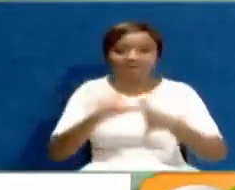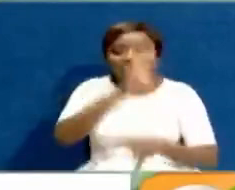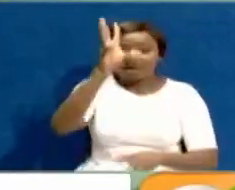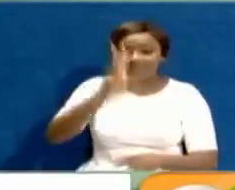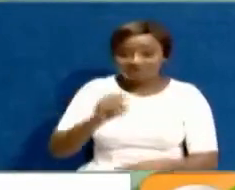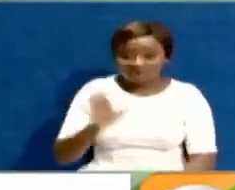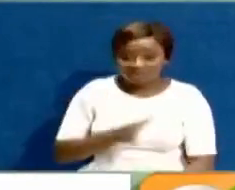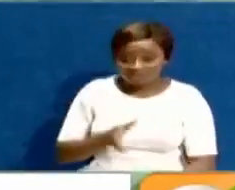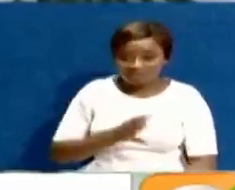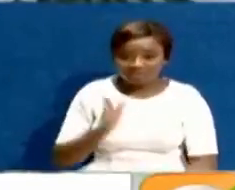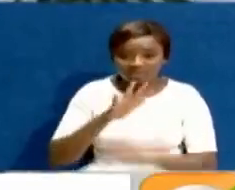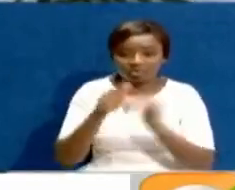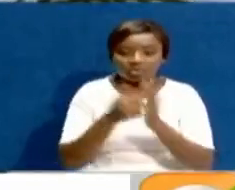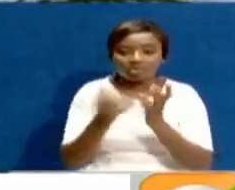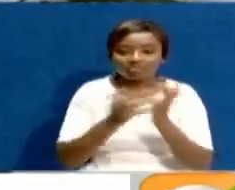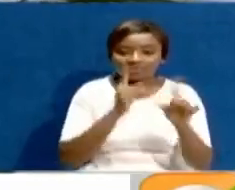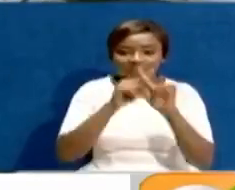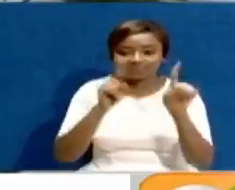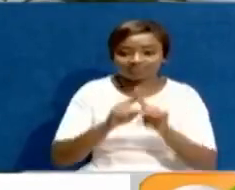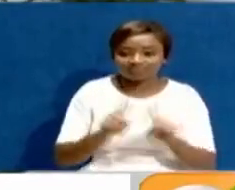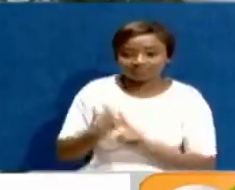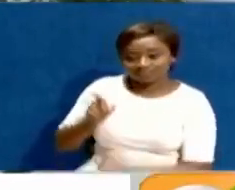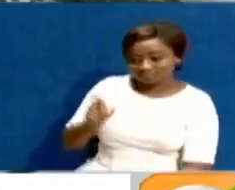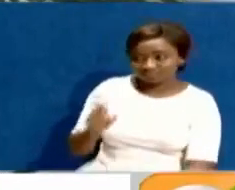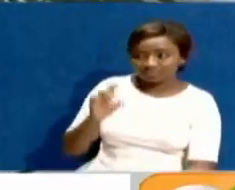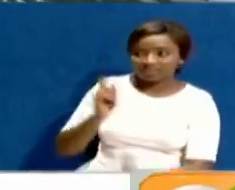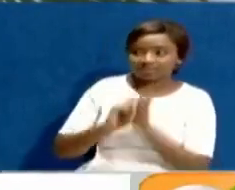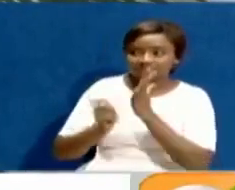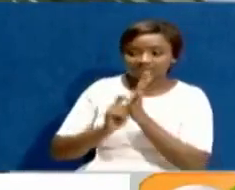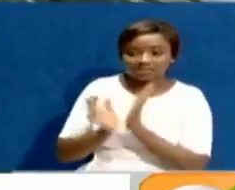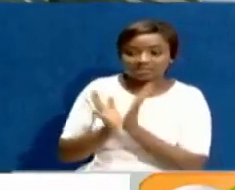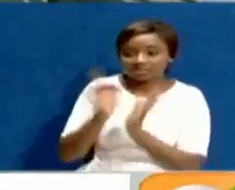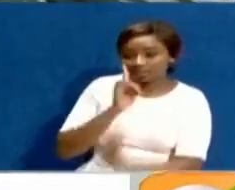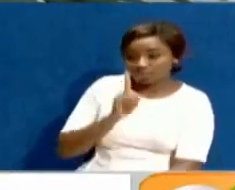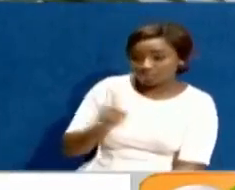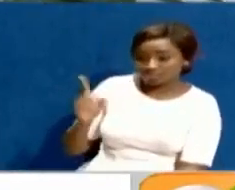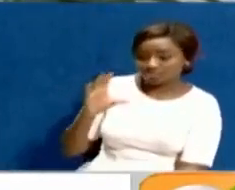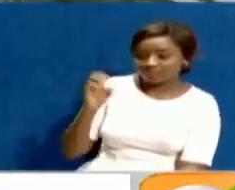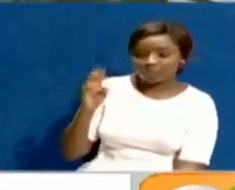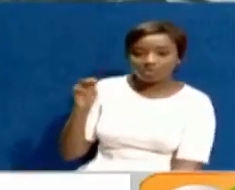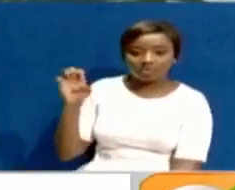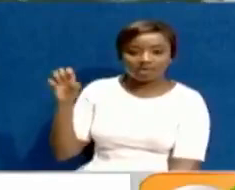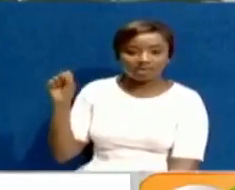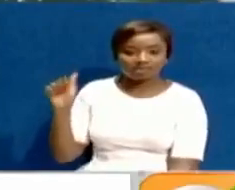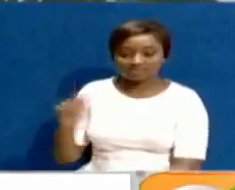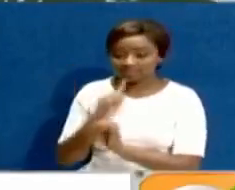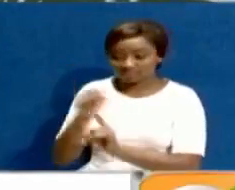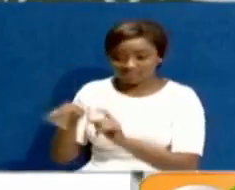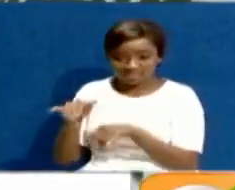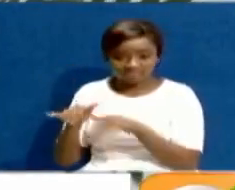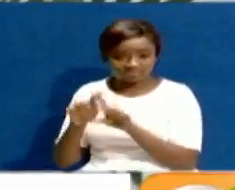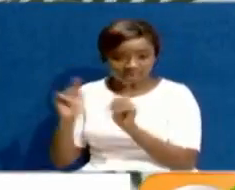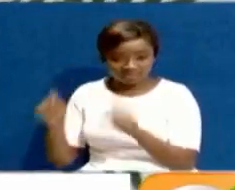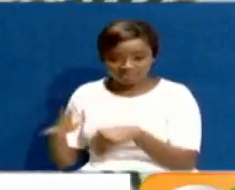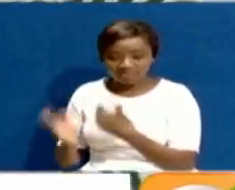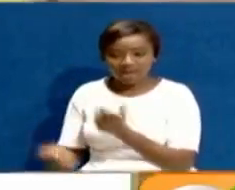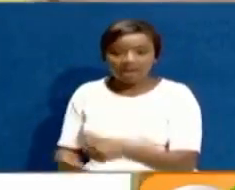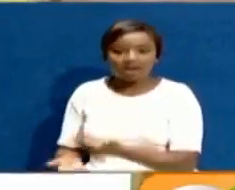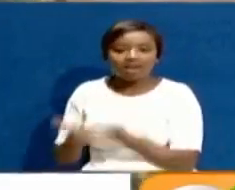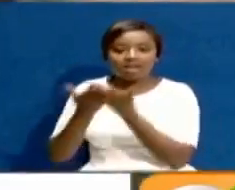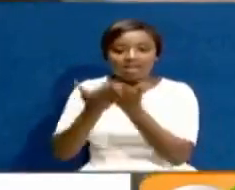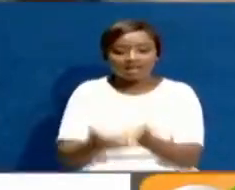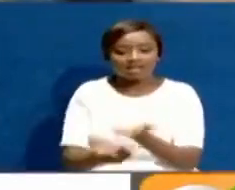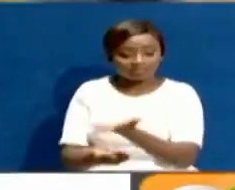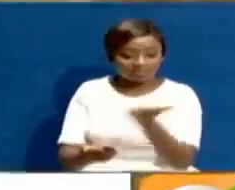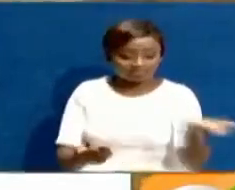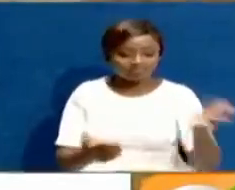value chains. Comesa Secretary General Chileshe Mpundu says the platform offers a practical solution to